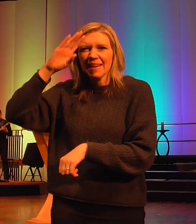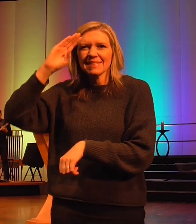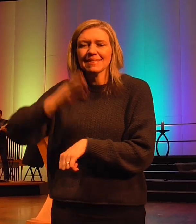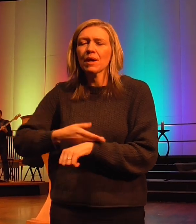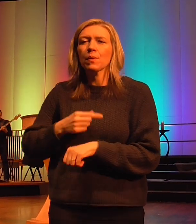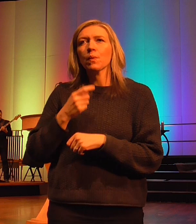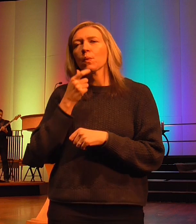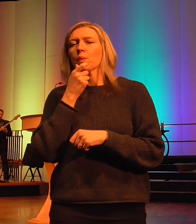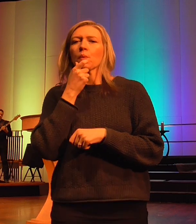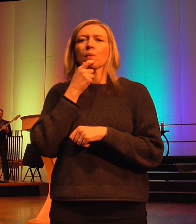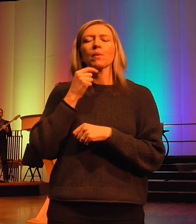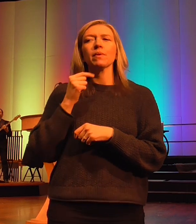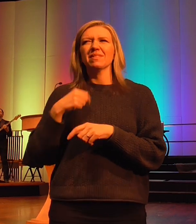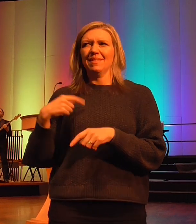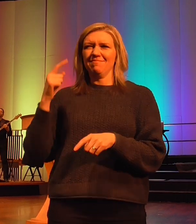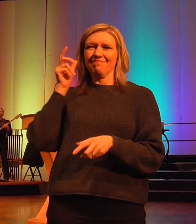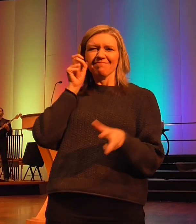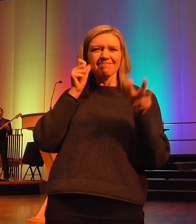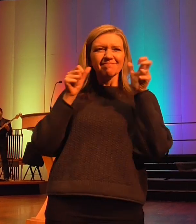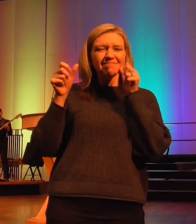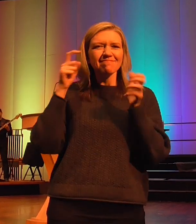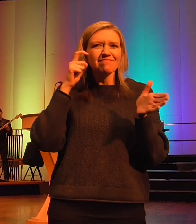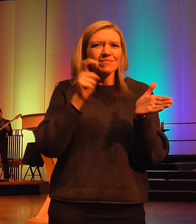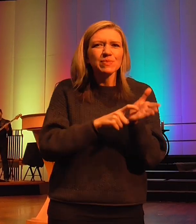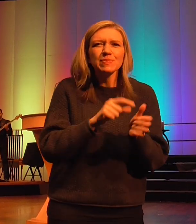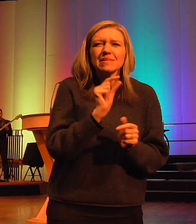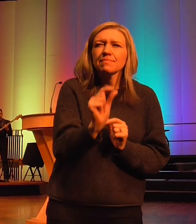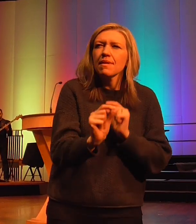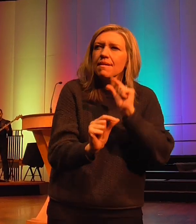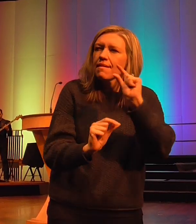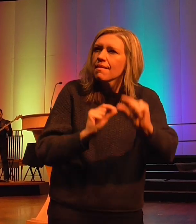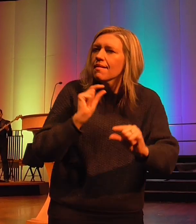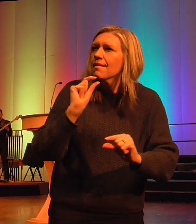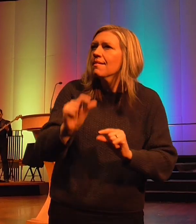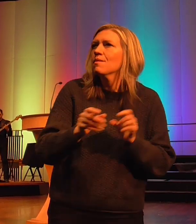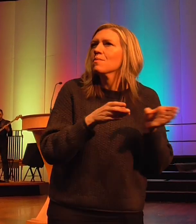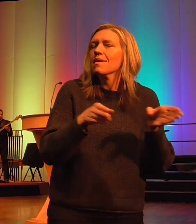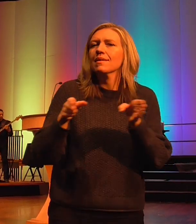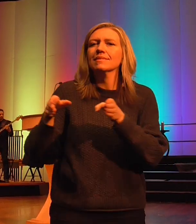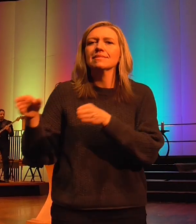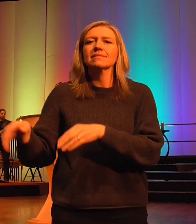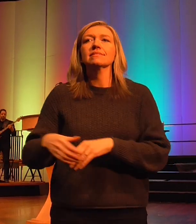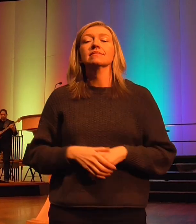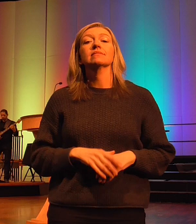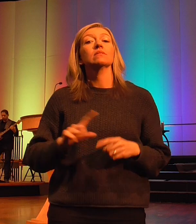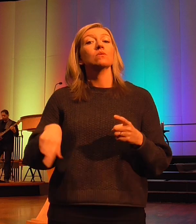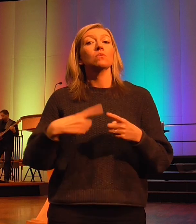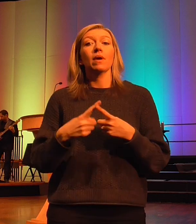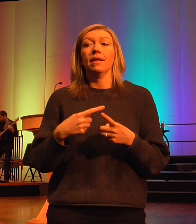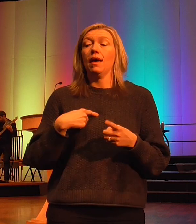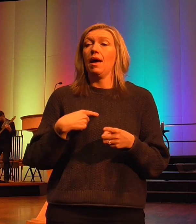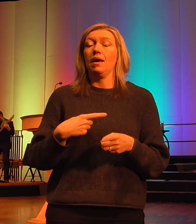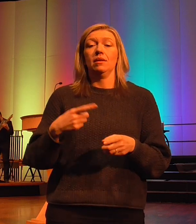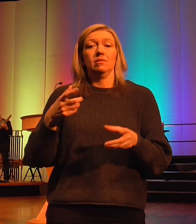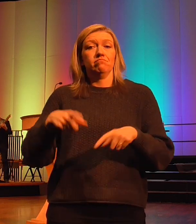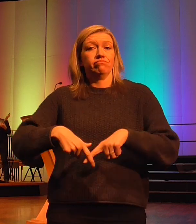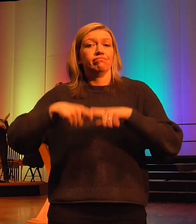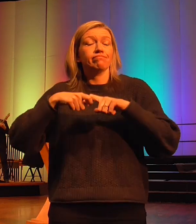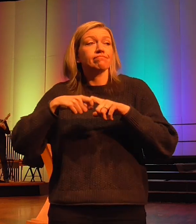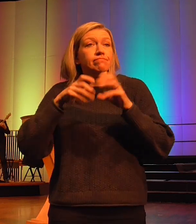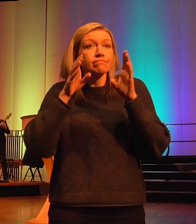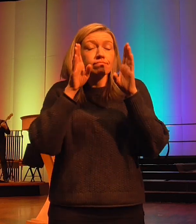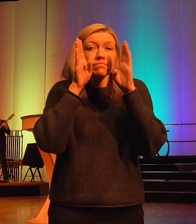lips, I keep hearing in the smallest ways. When I pay such